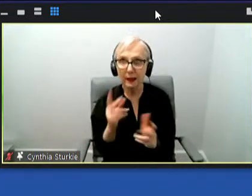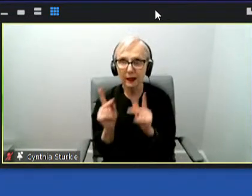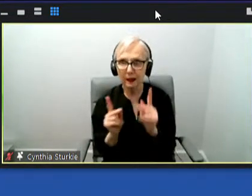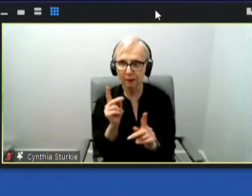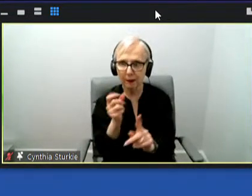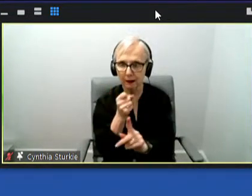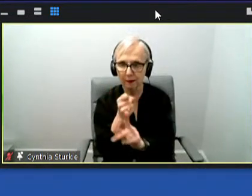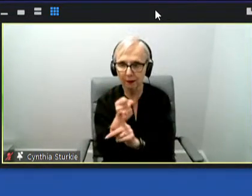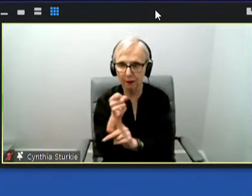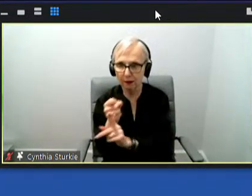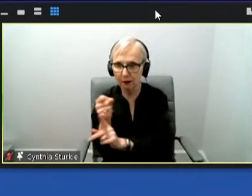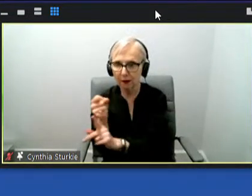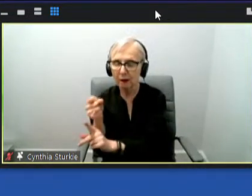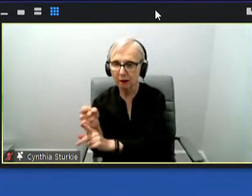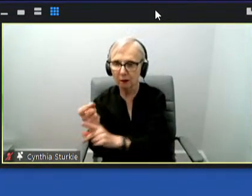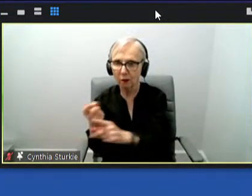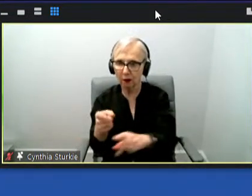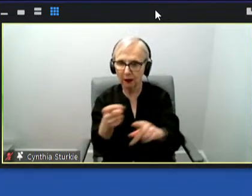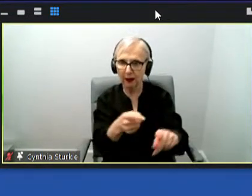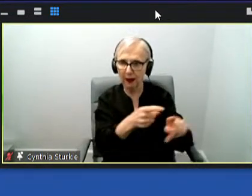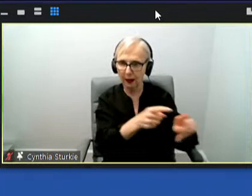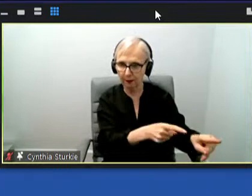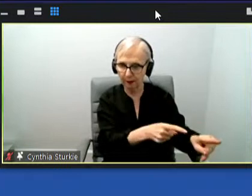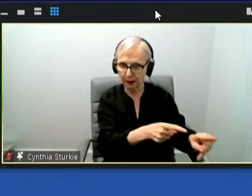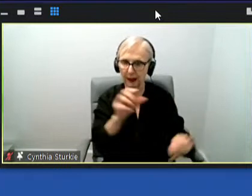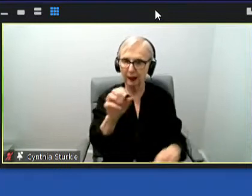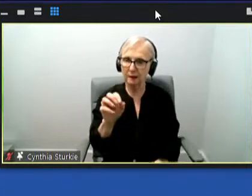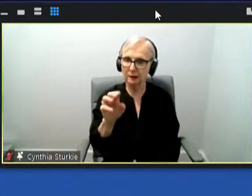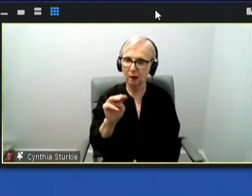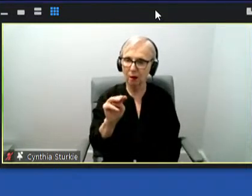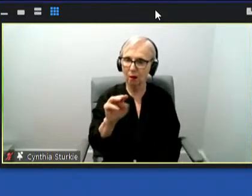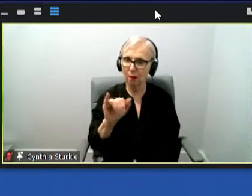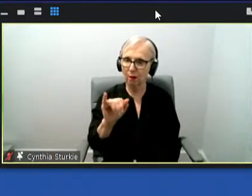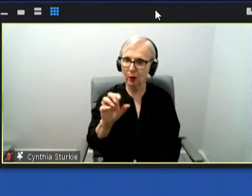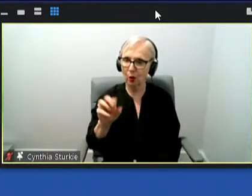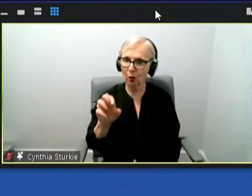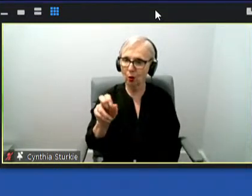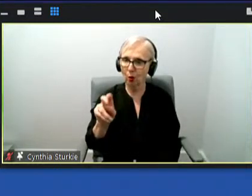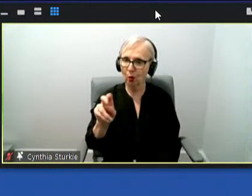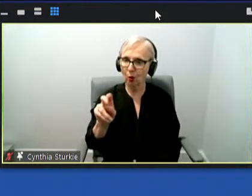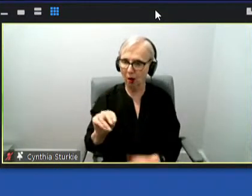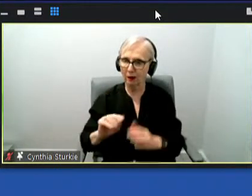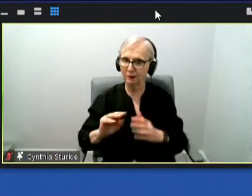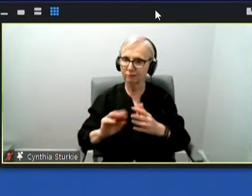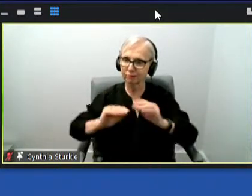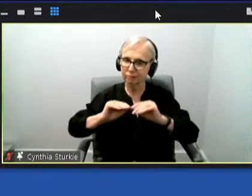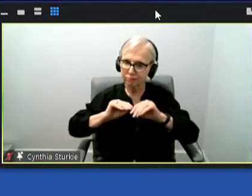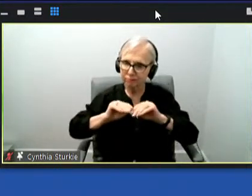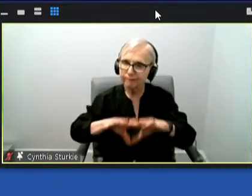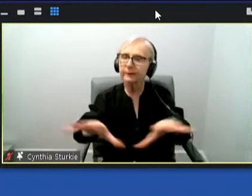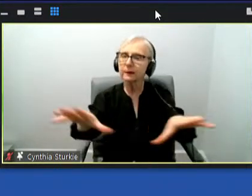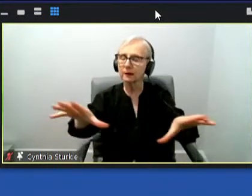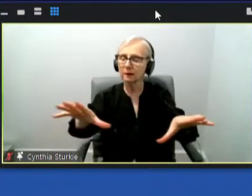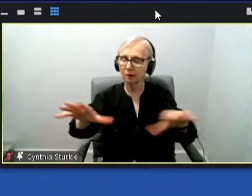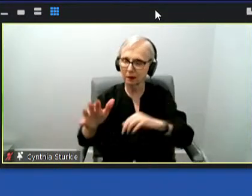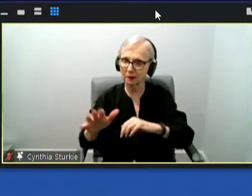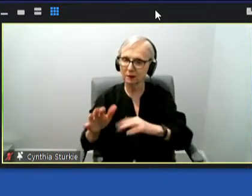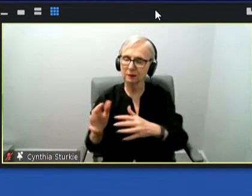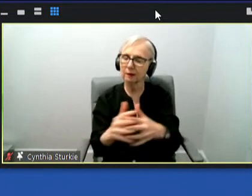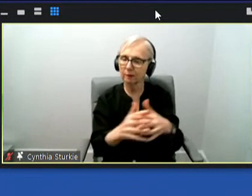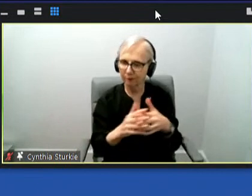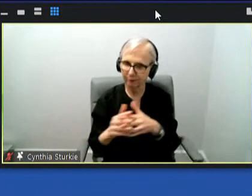that may potentially occur as we see Omicron emerge across the US may be enough to